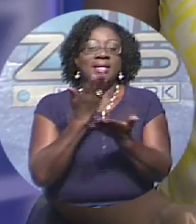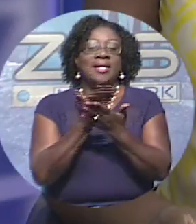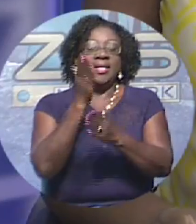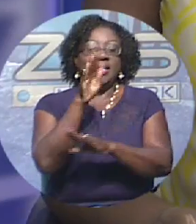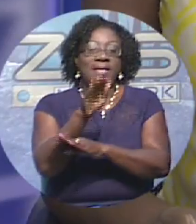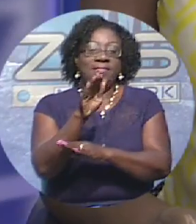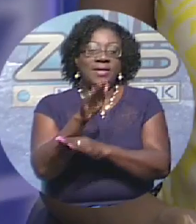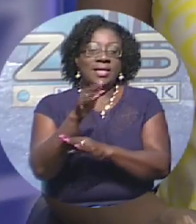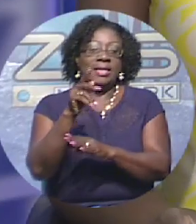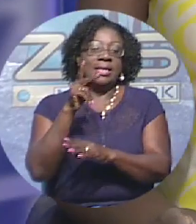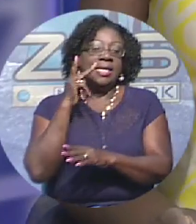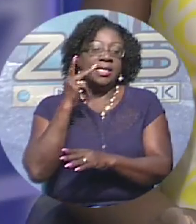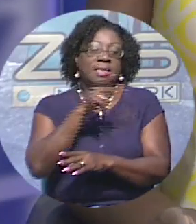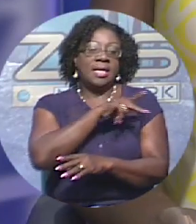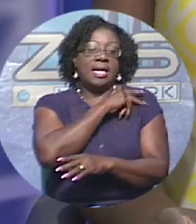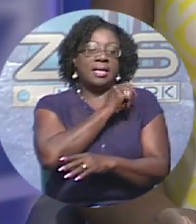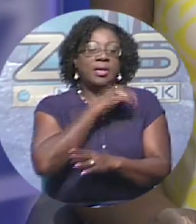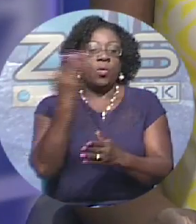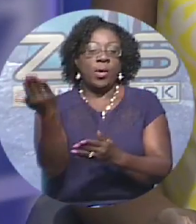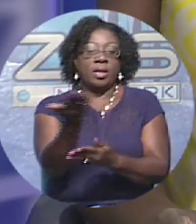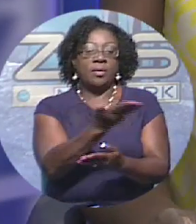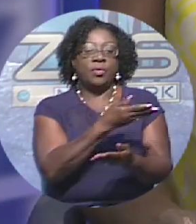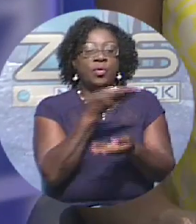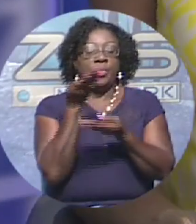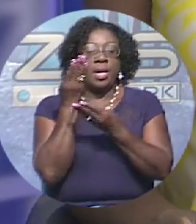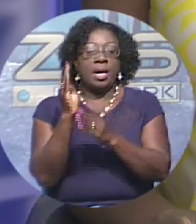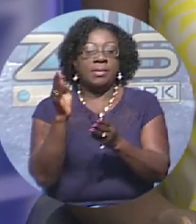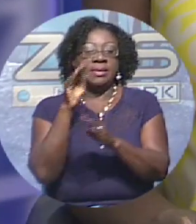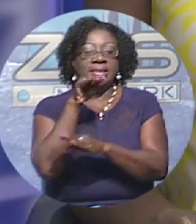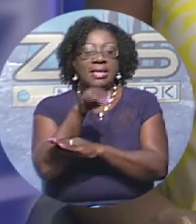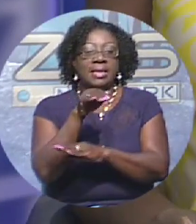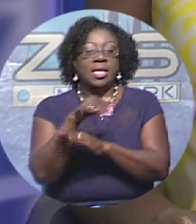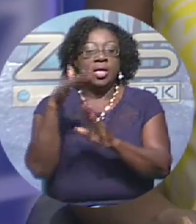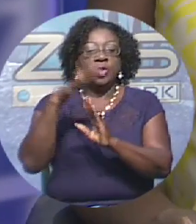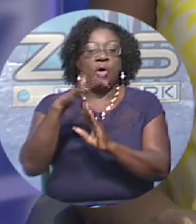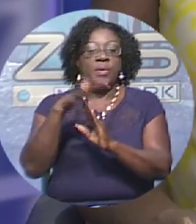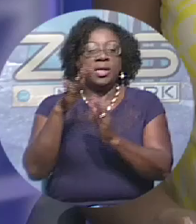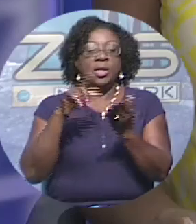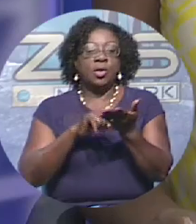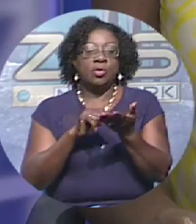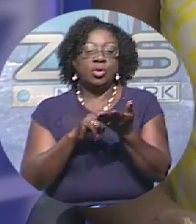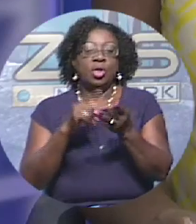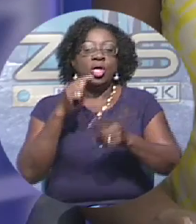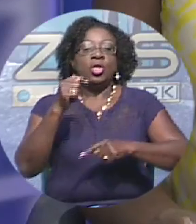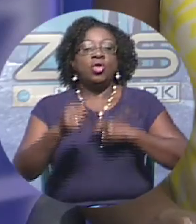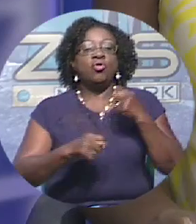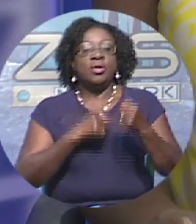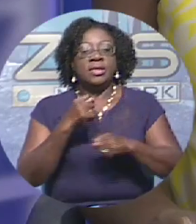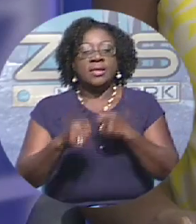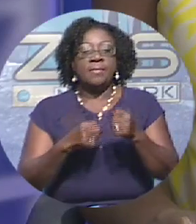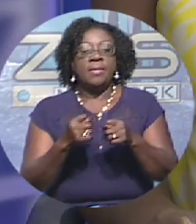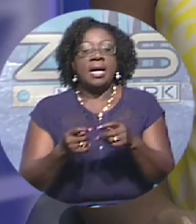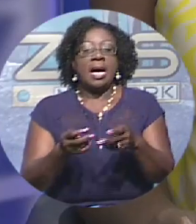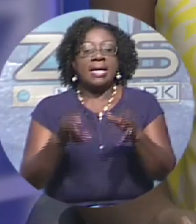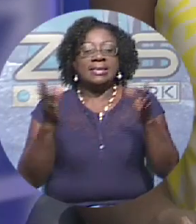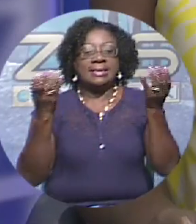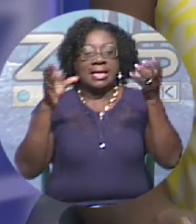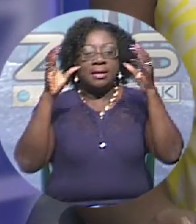Good evening, everyone. I'm Keish Latterly, and welcome to the Bahamas Tonight. Topping the news tonight, tourism officials are celebrating